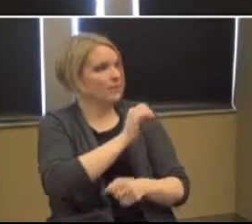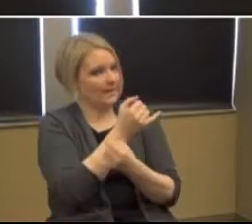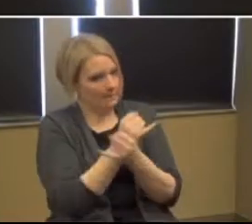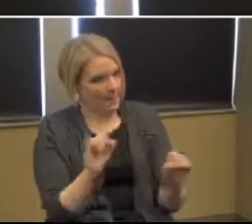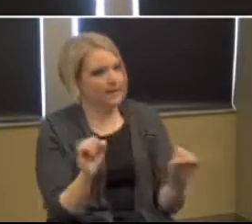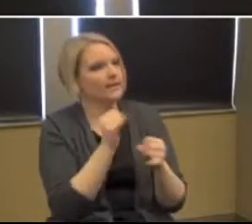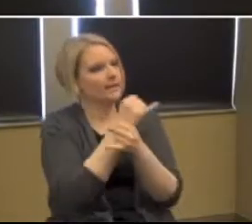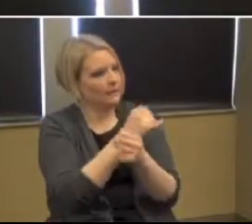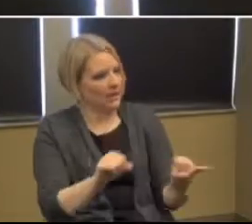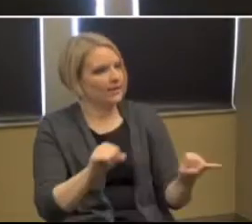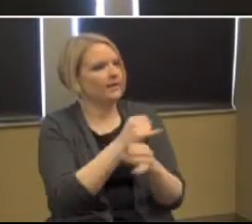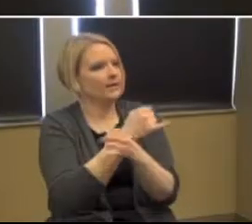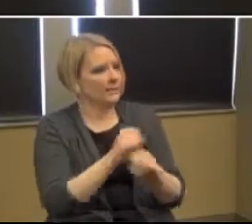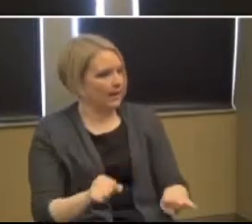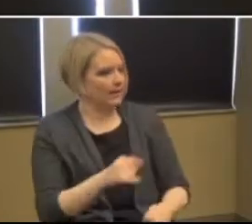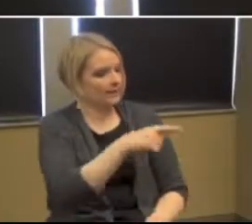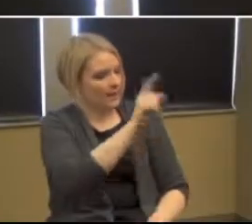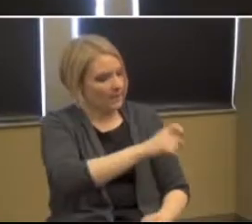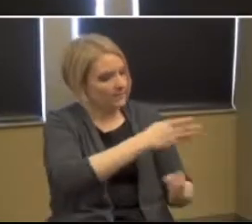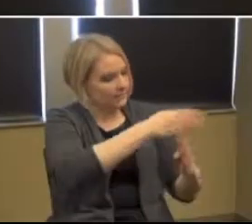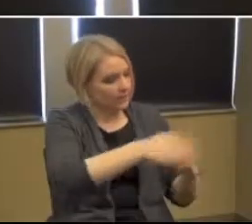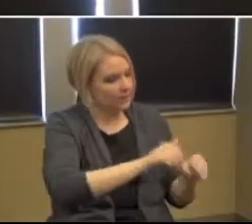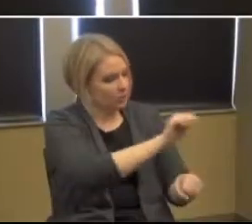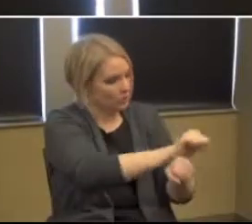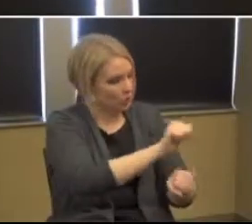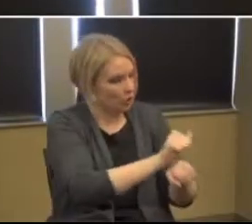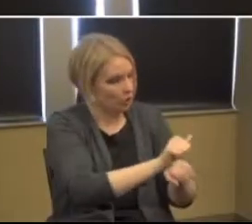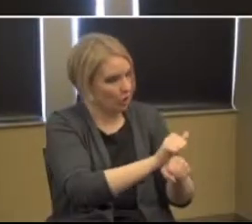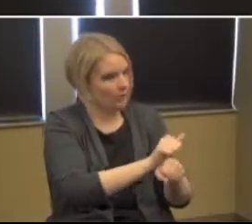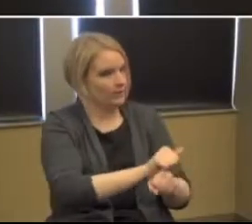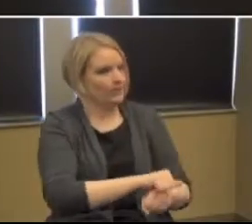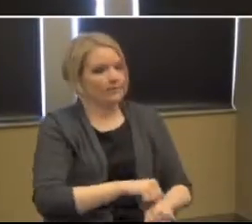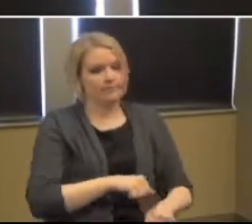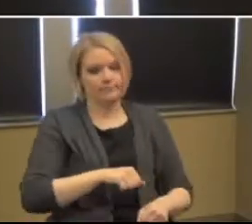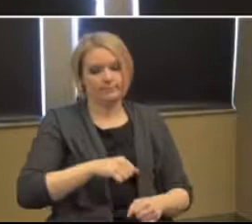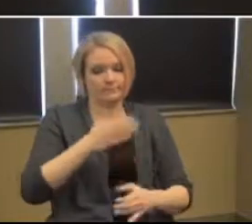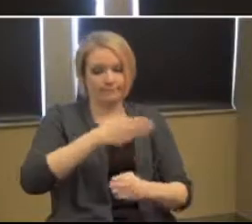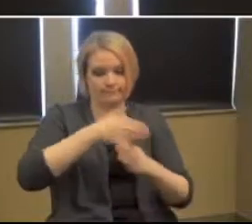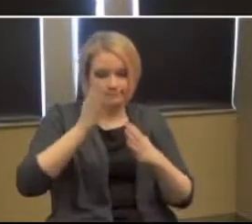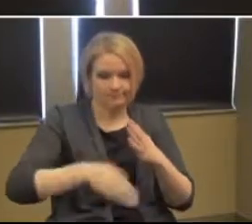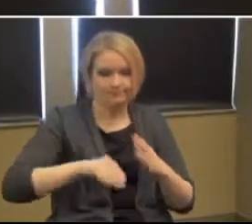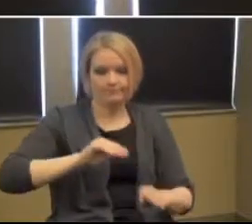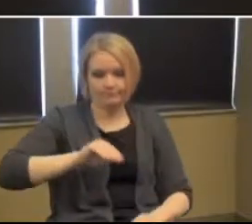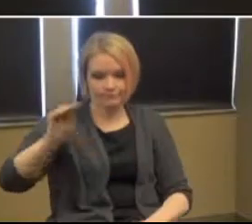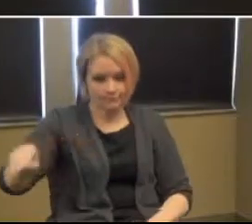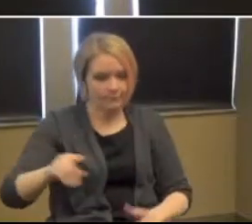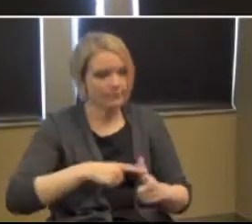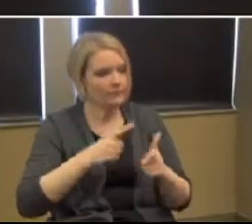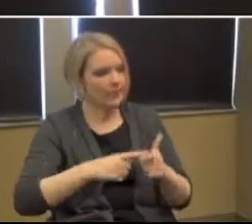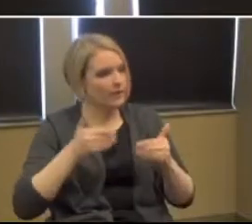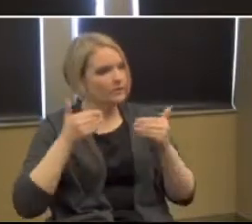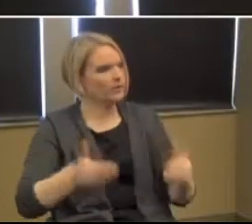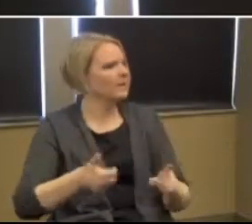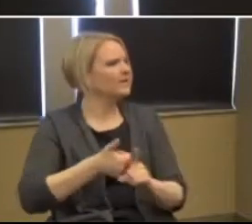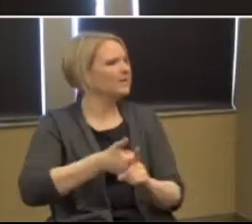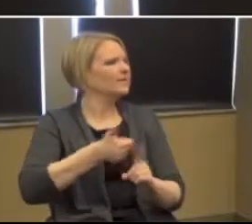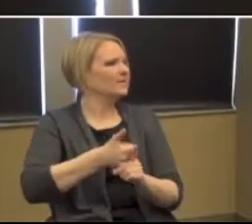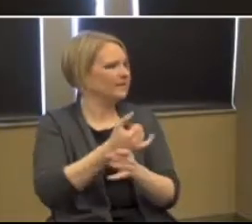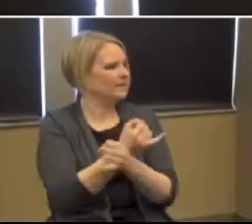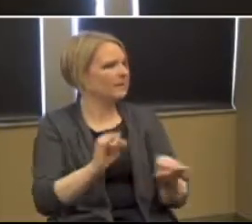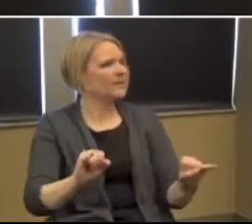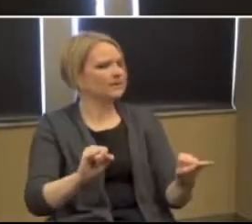task, completing the work, putting it in the done basket or where it needs to go, moving on, doing another task.